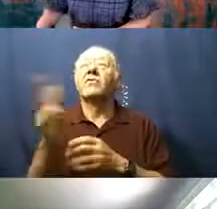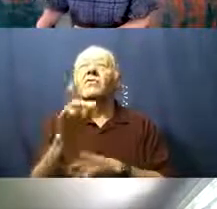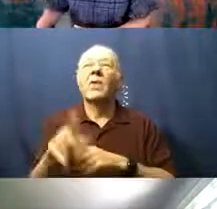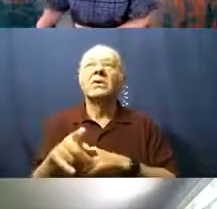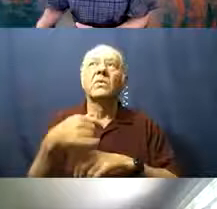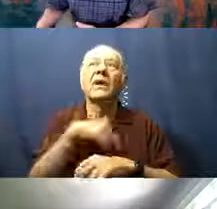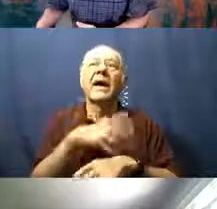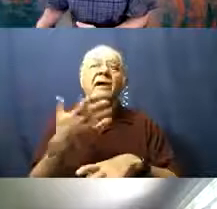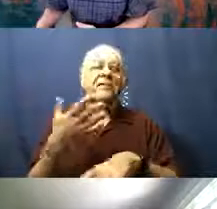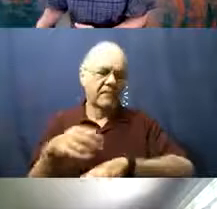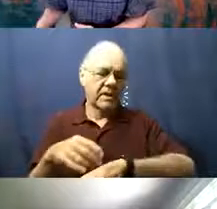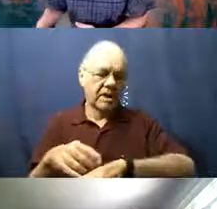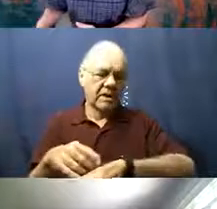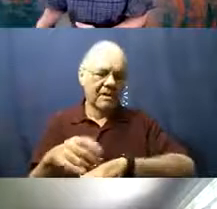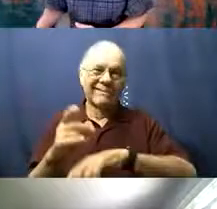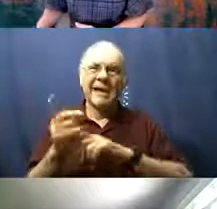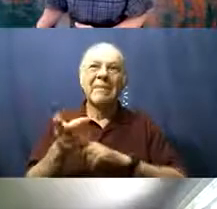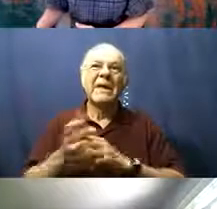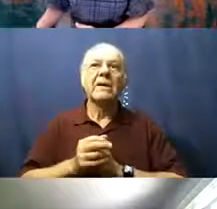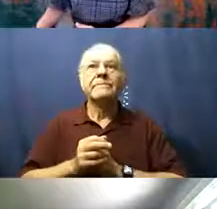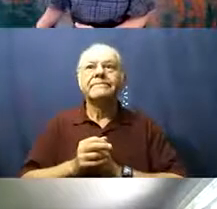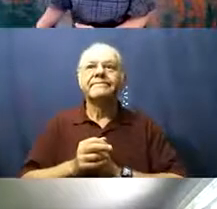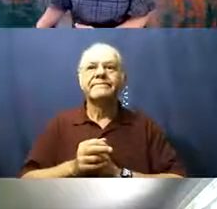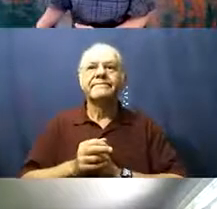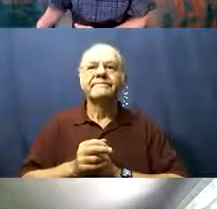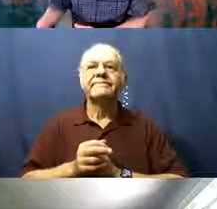and we have like a minute. So